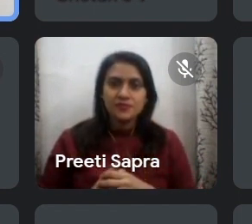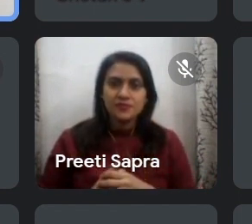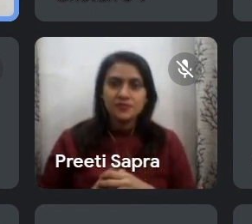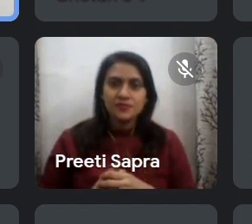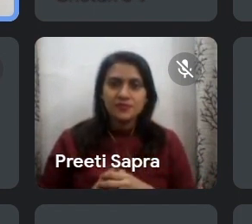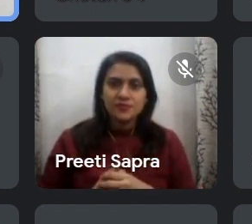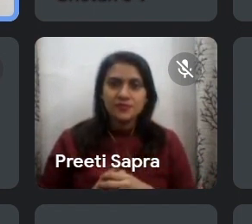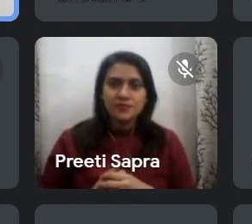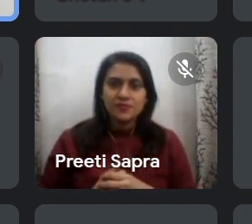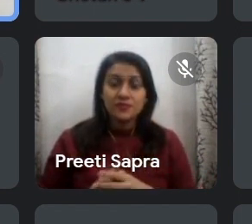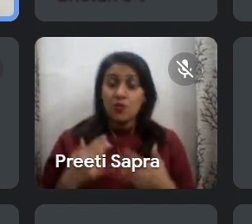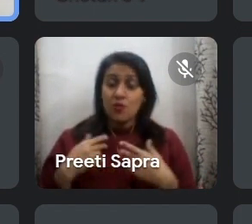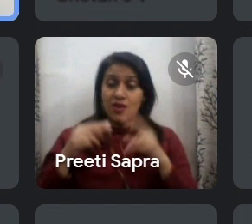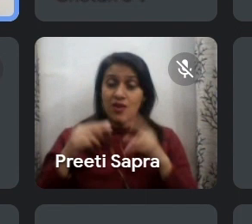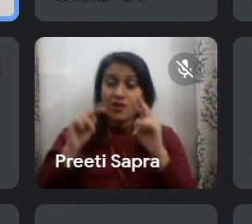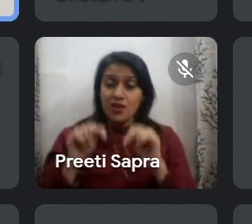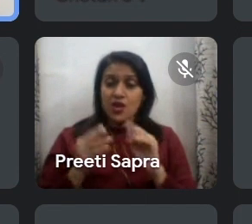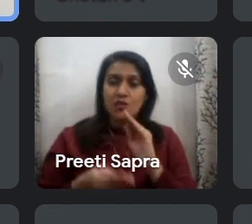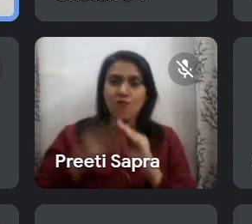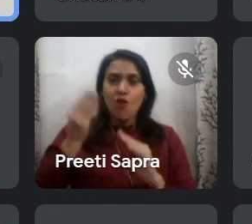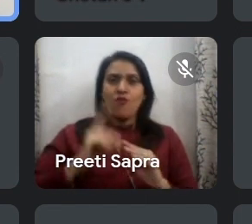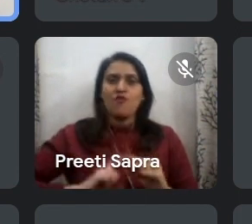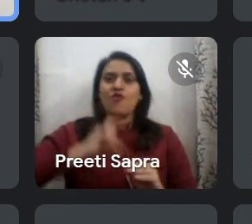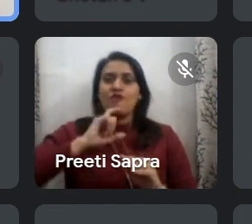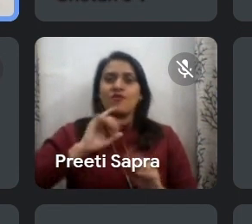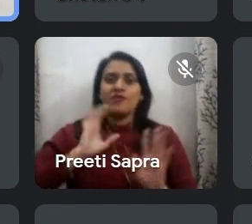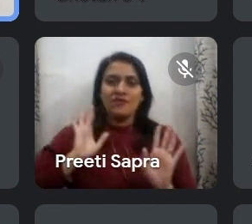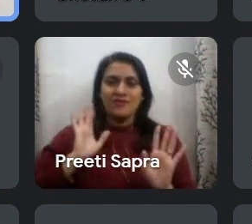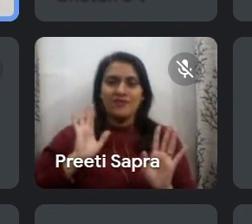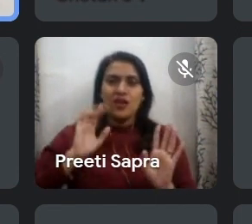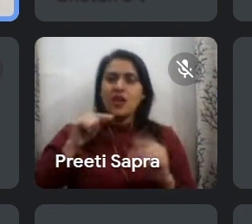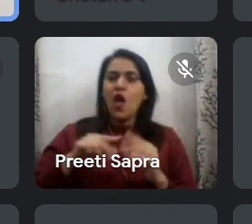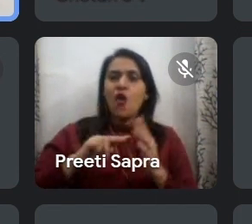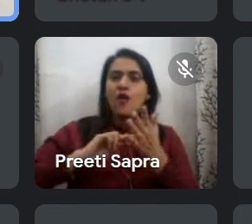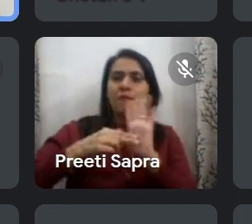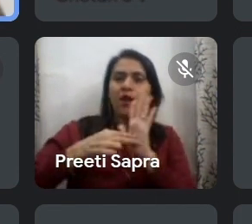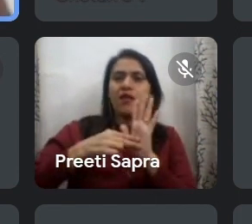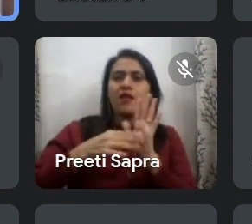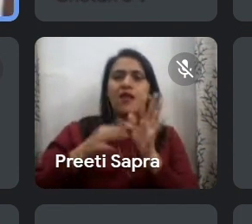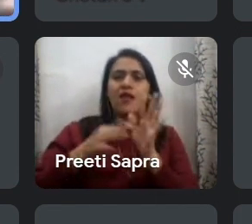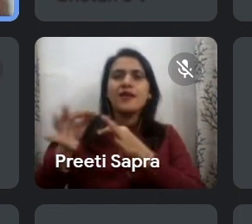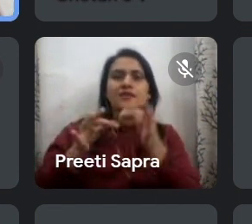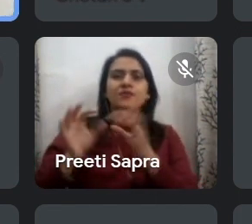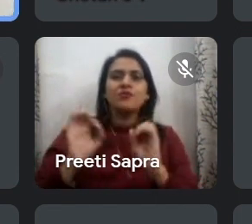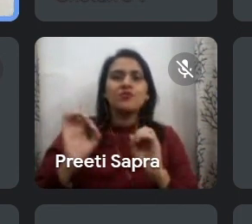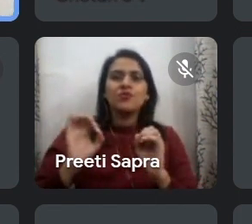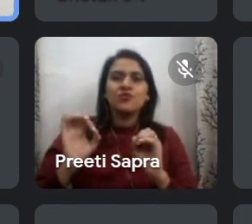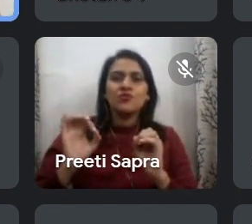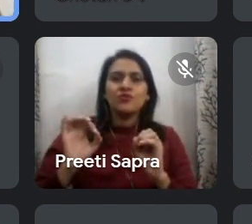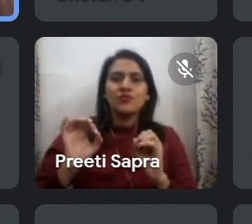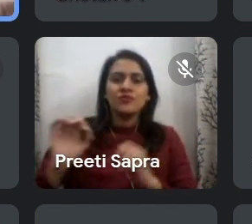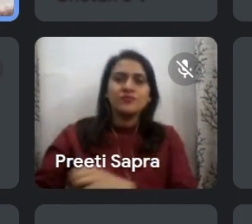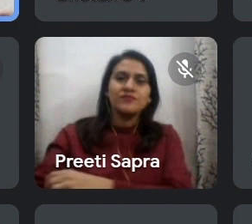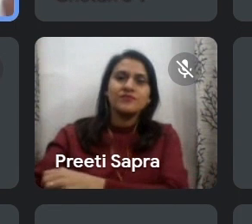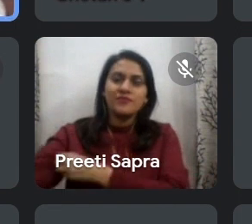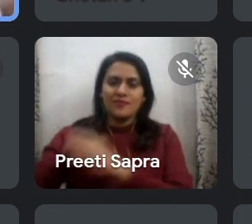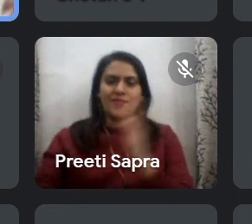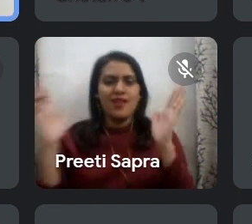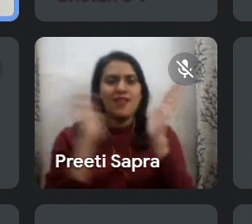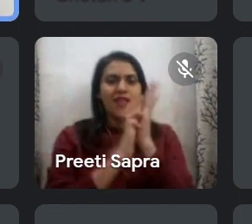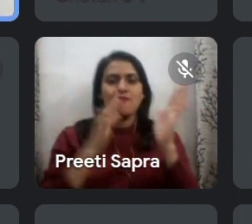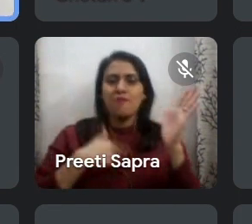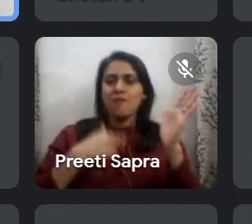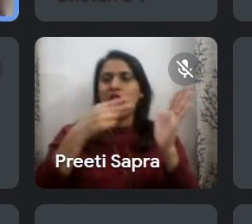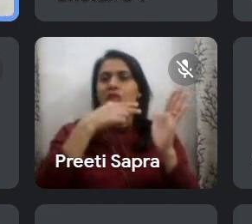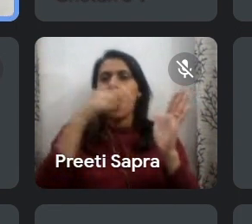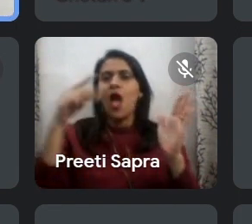from a more confident place, because now you're not defined by just your given label of dyslexia or